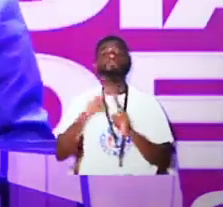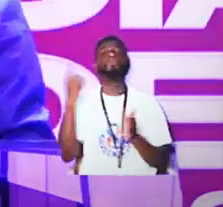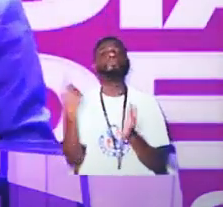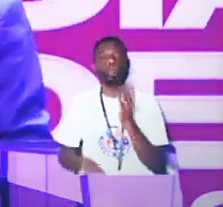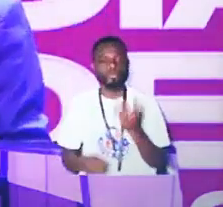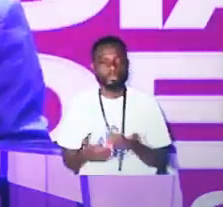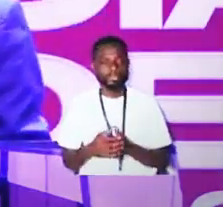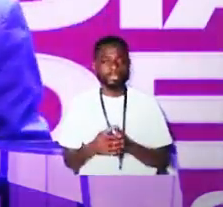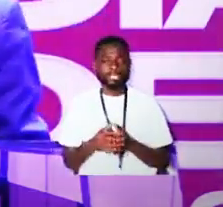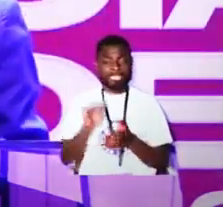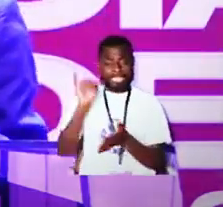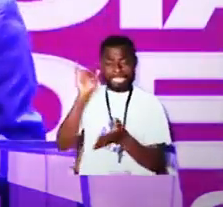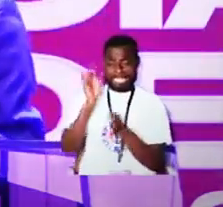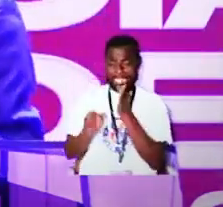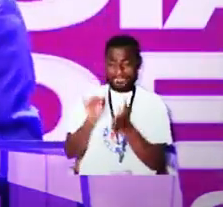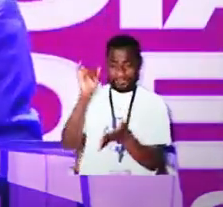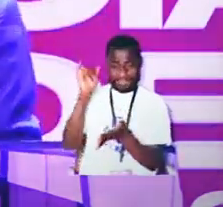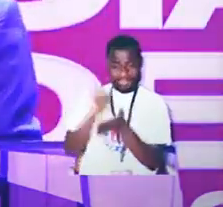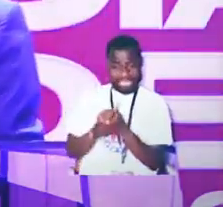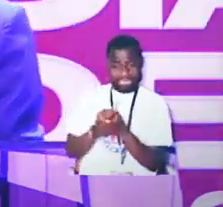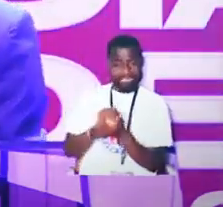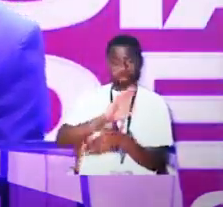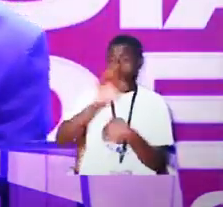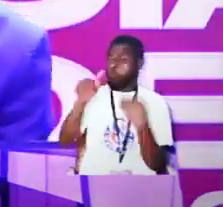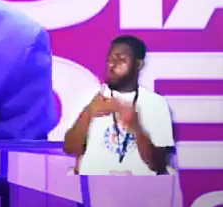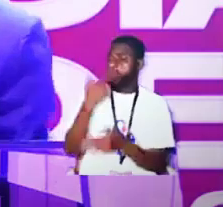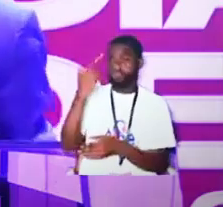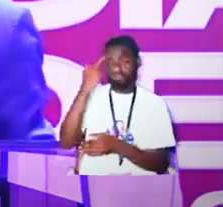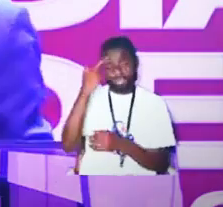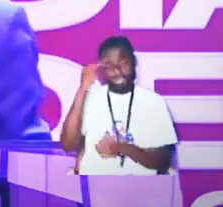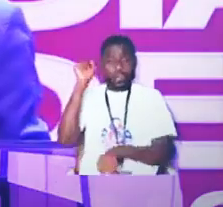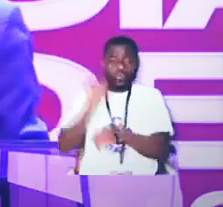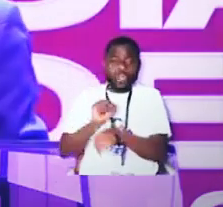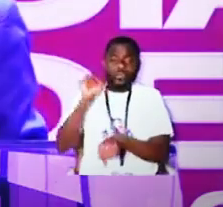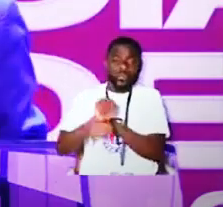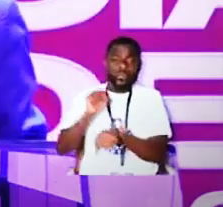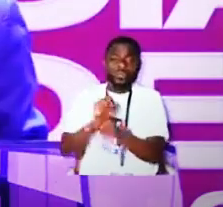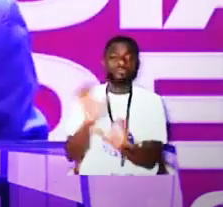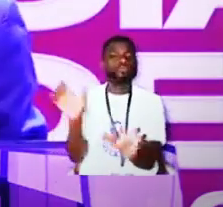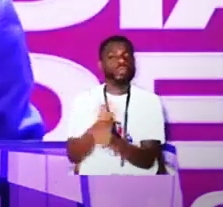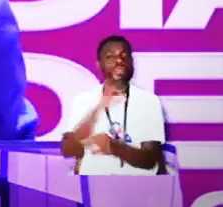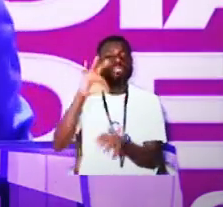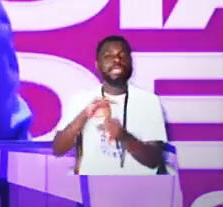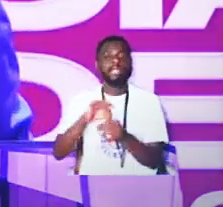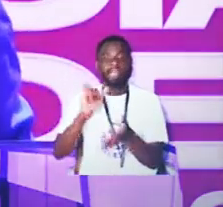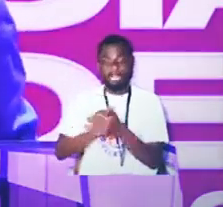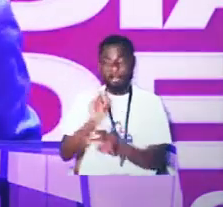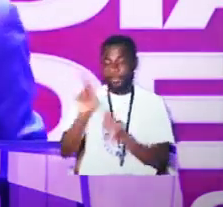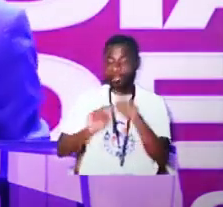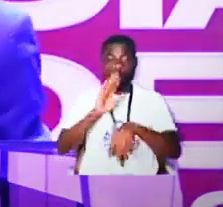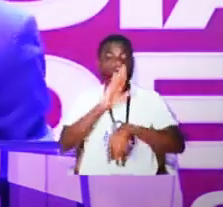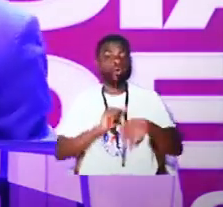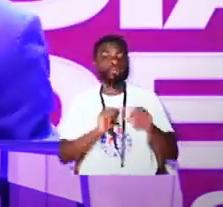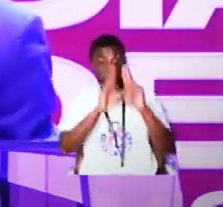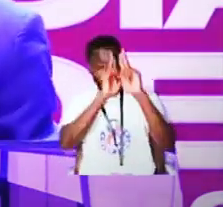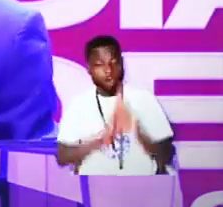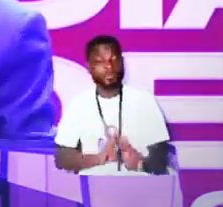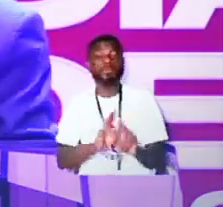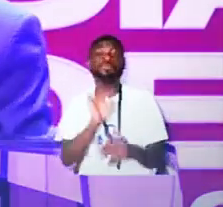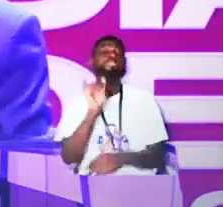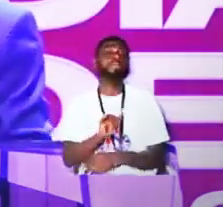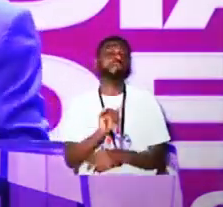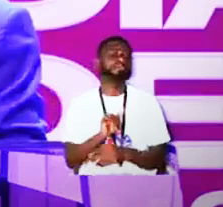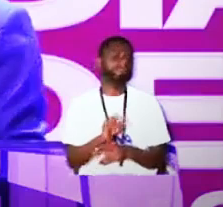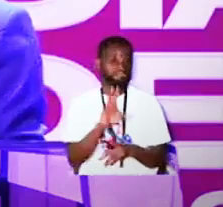is all that the reason why she went for that election, then it is pathetic. Because leadership